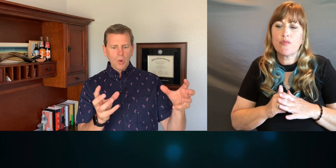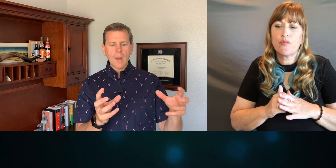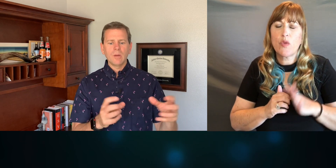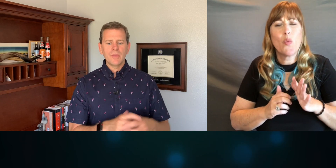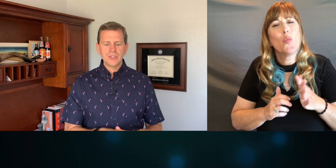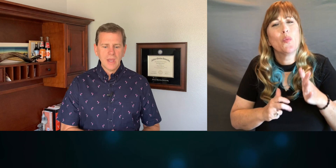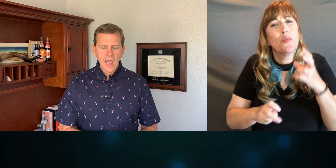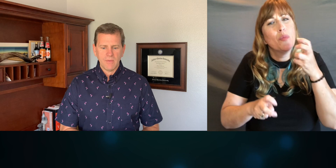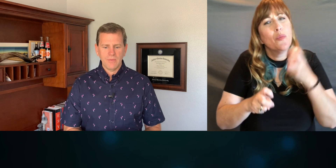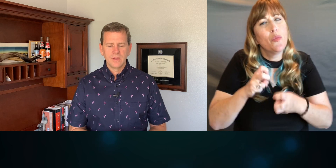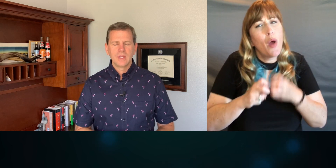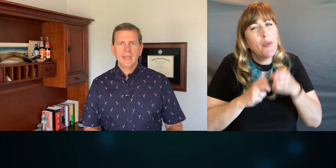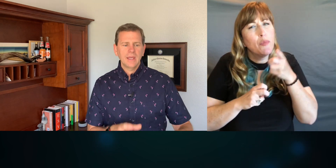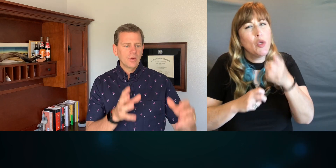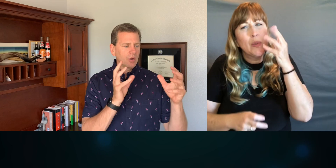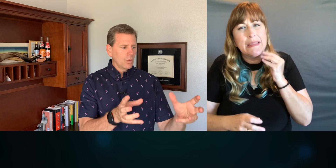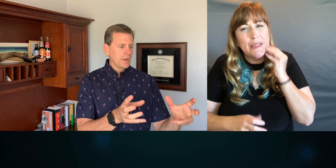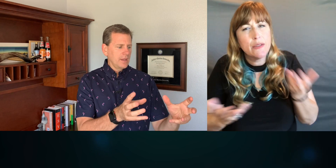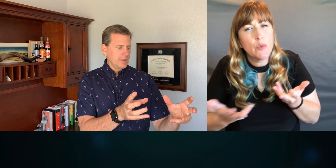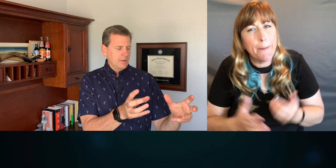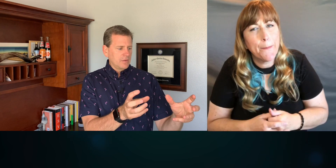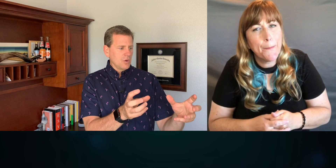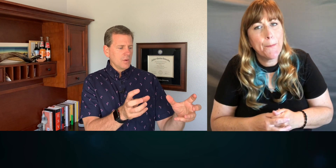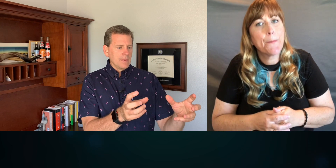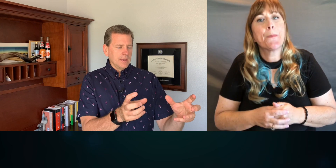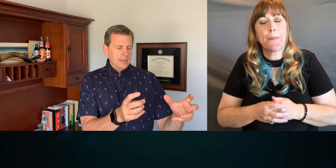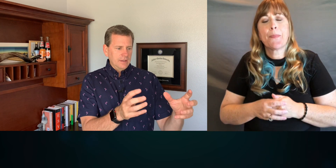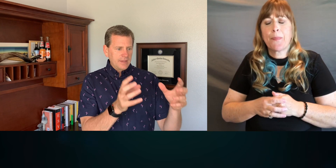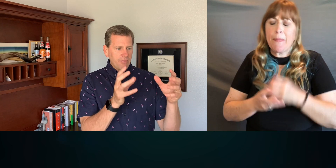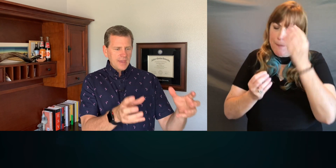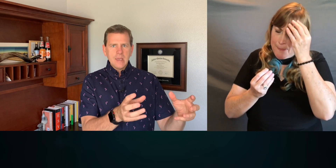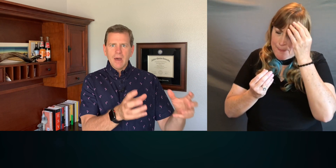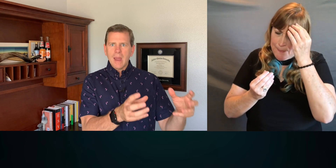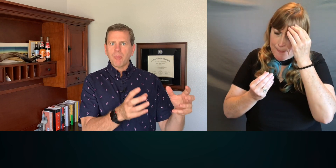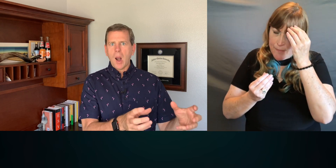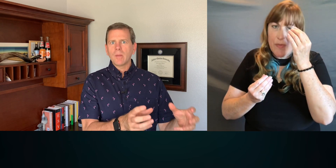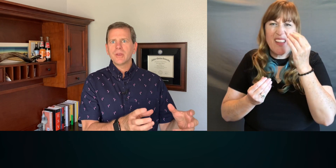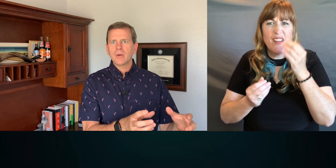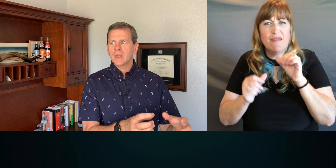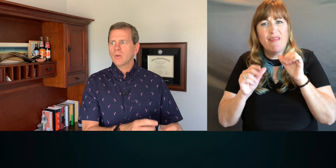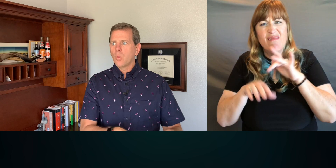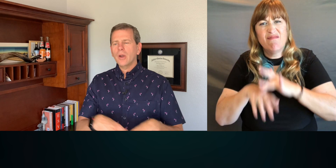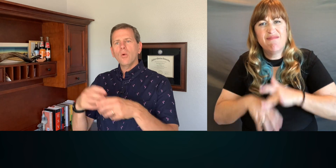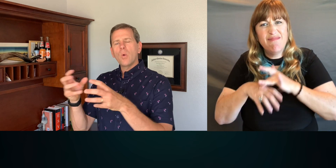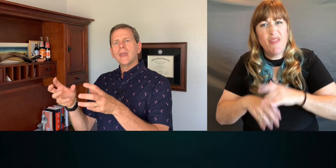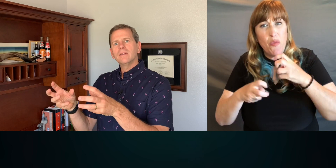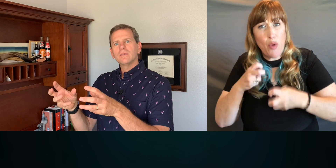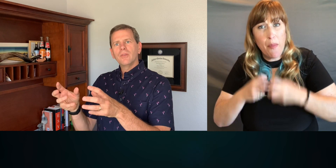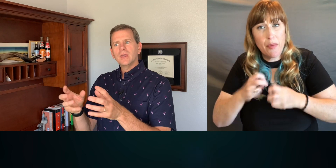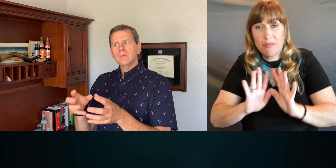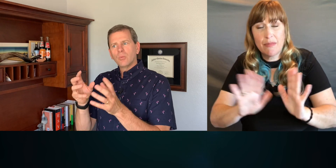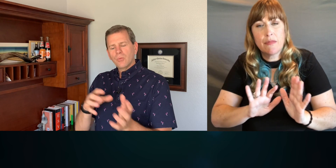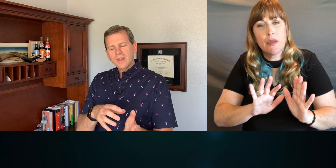what's a problem that you have, and you know, and so instead of thinking about that problem that you're in, what are the